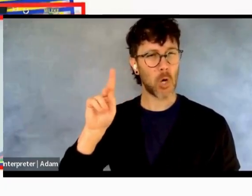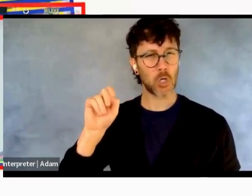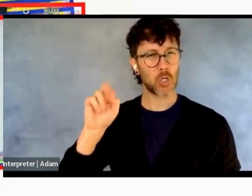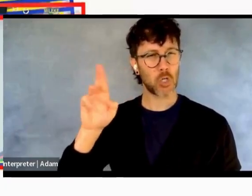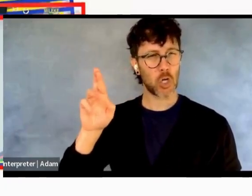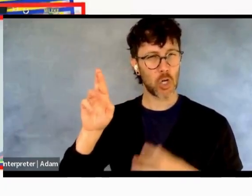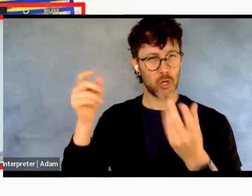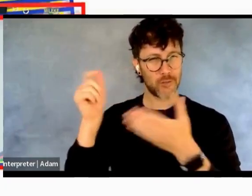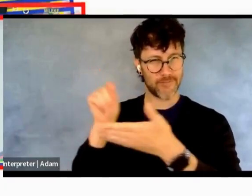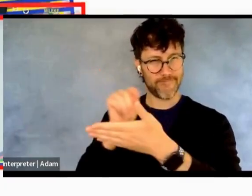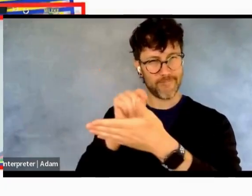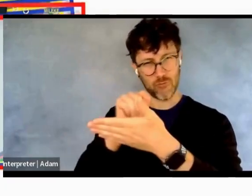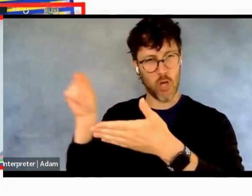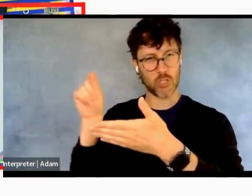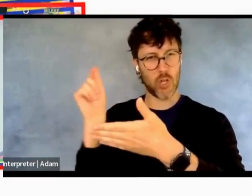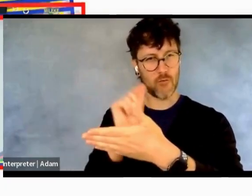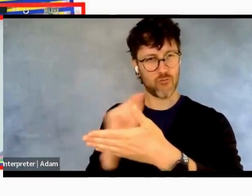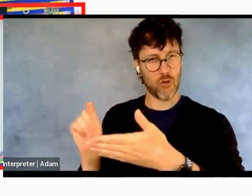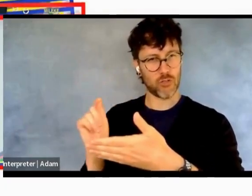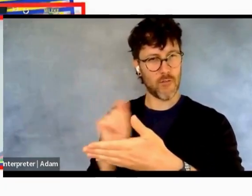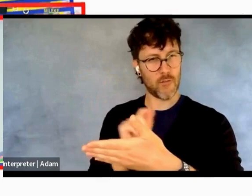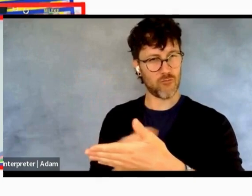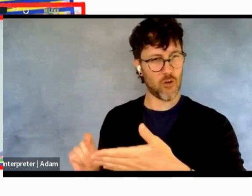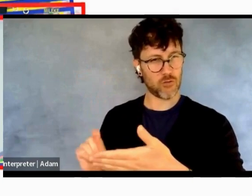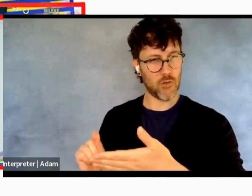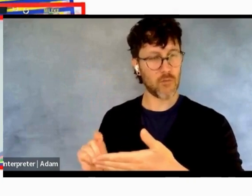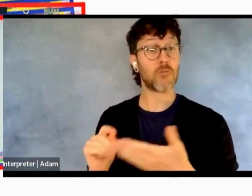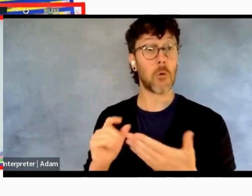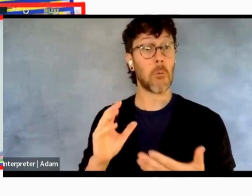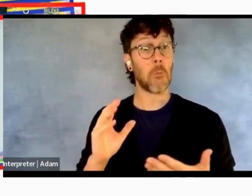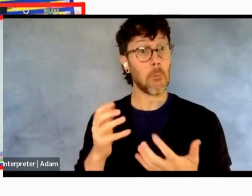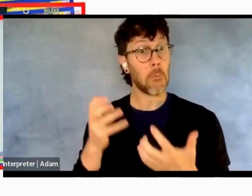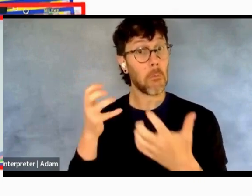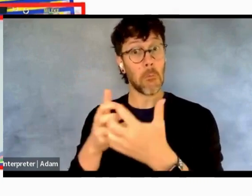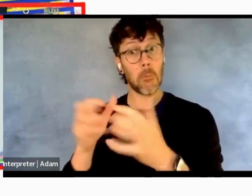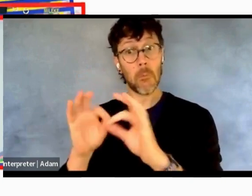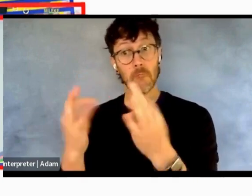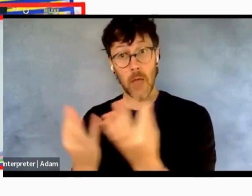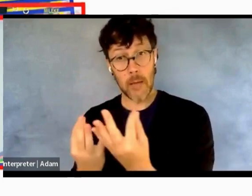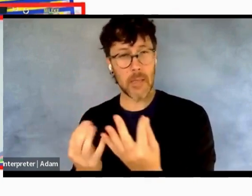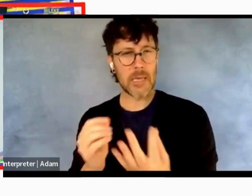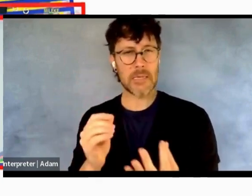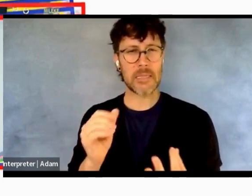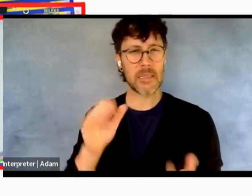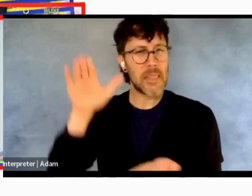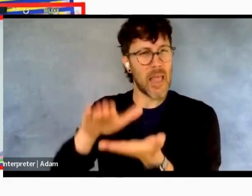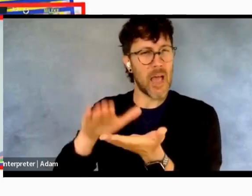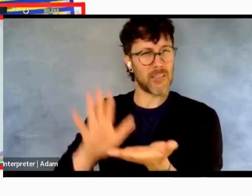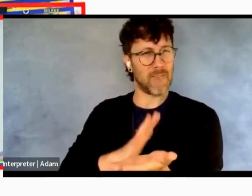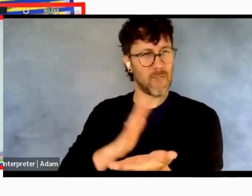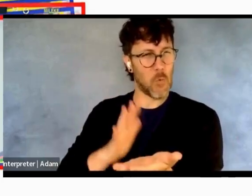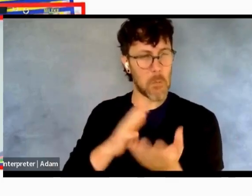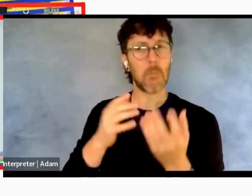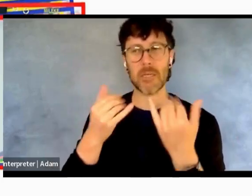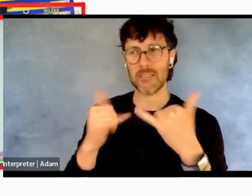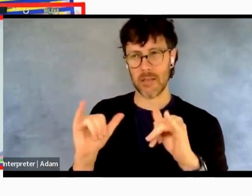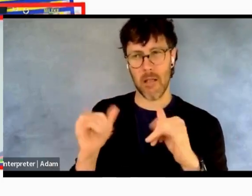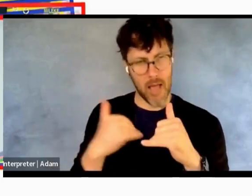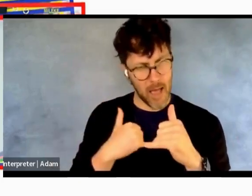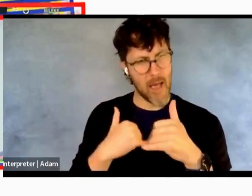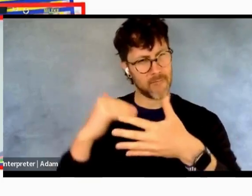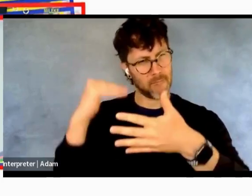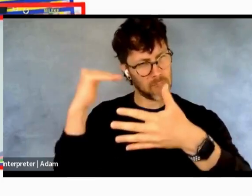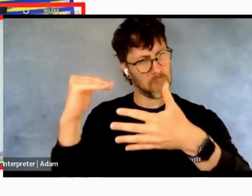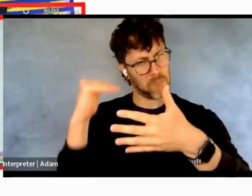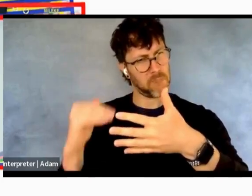routines. It works for the family. And again, it's less formal and it's still organized. And for this schedule, it's